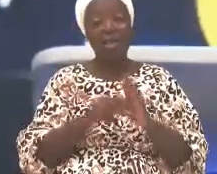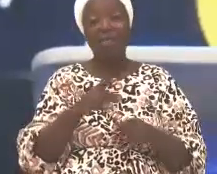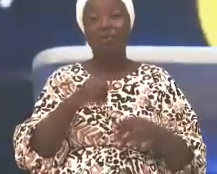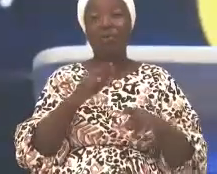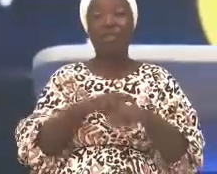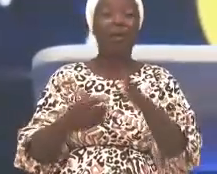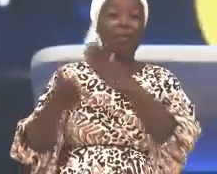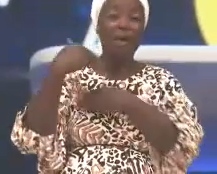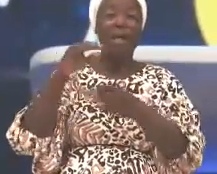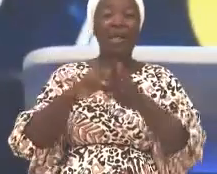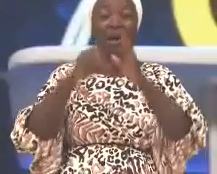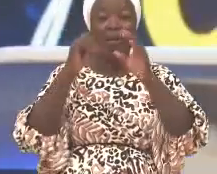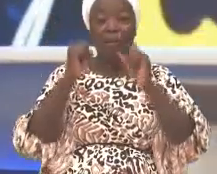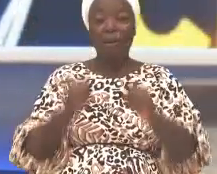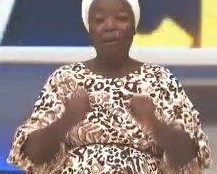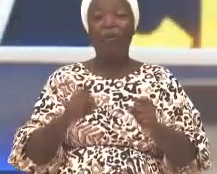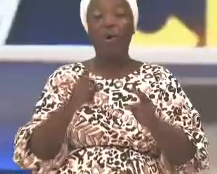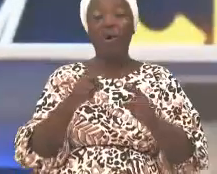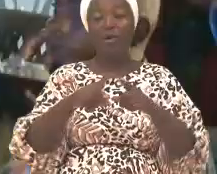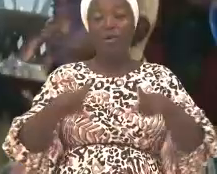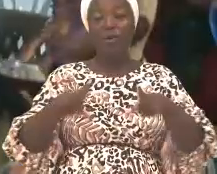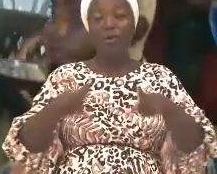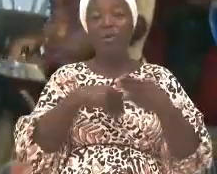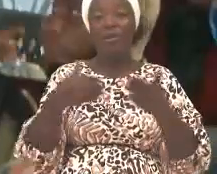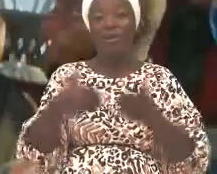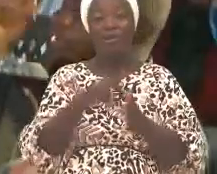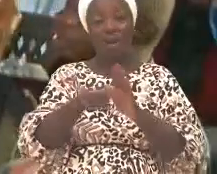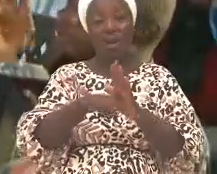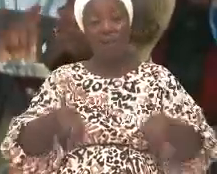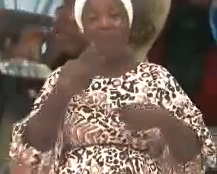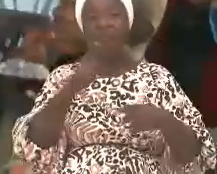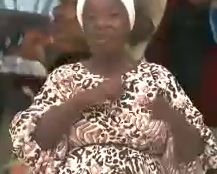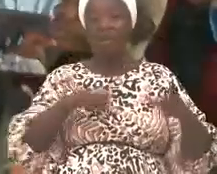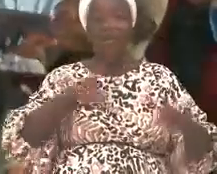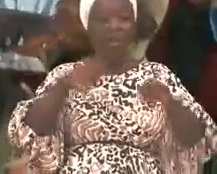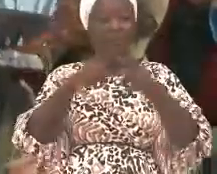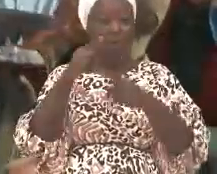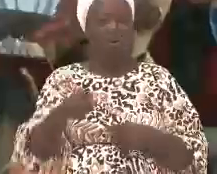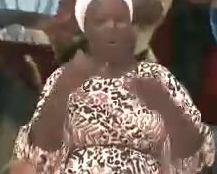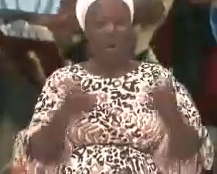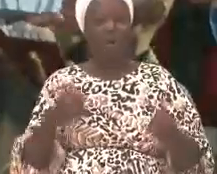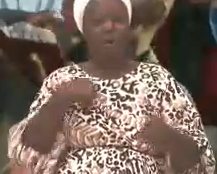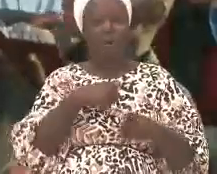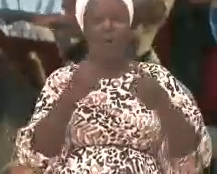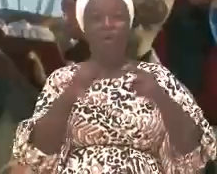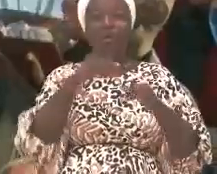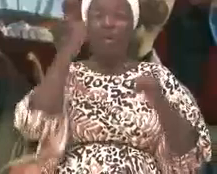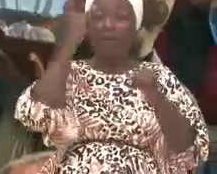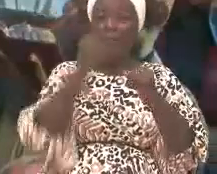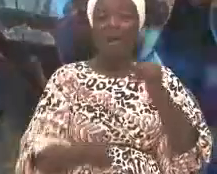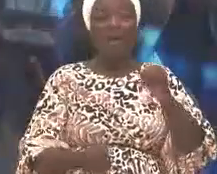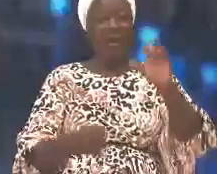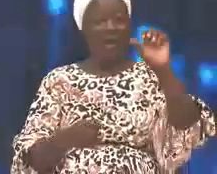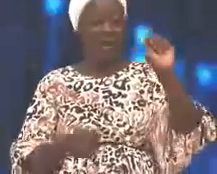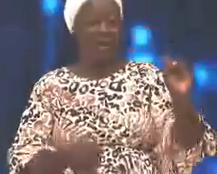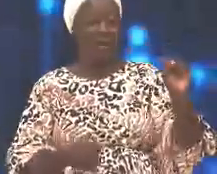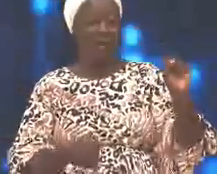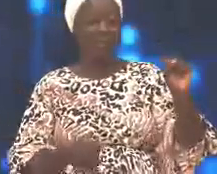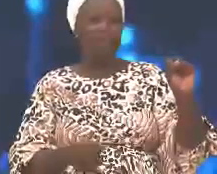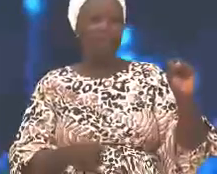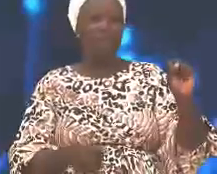life, the Lord will grant unto you. Now, we come to the final S. And the